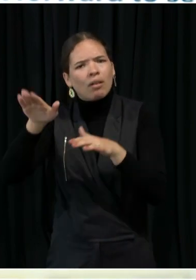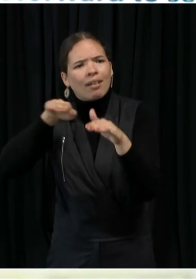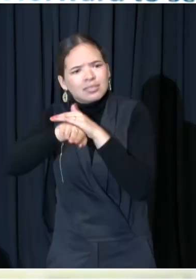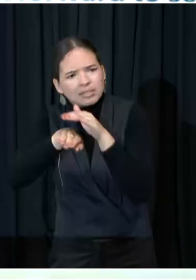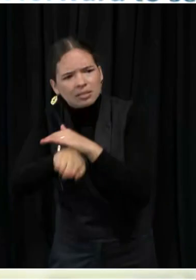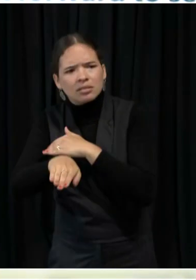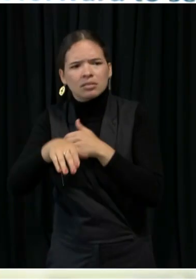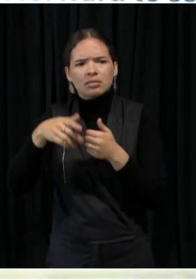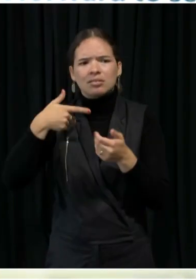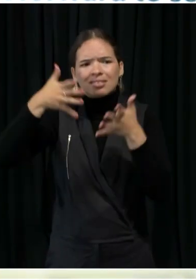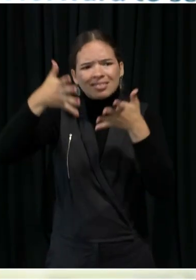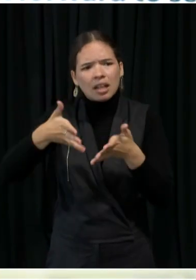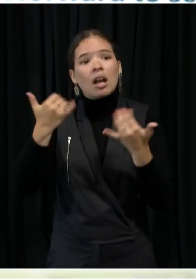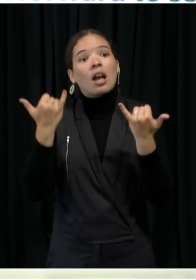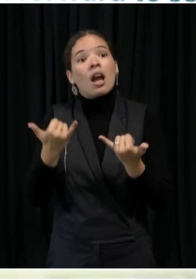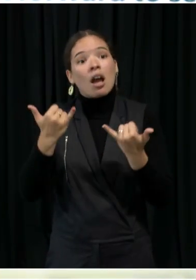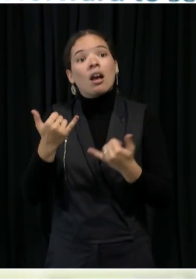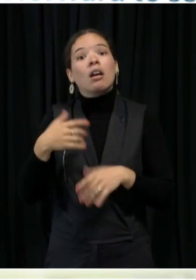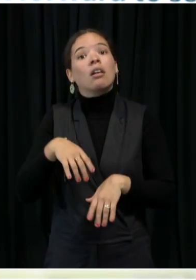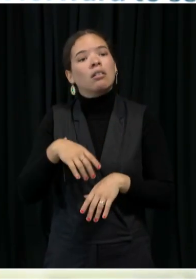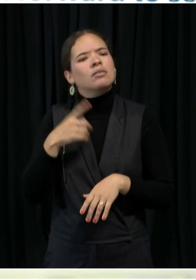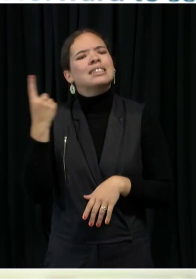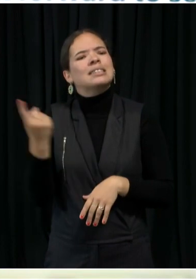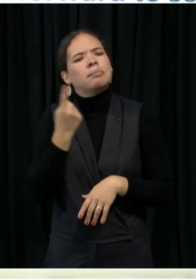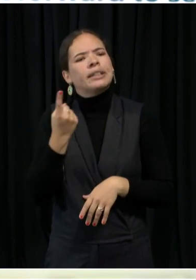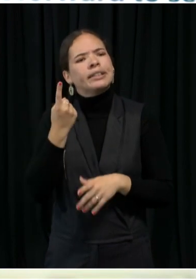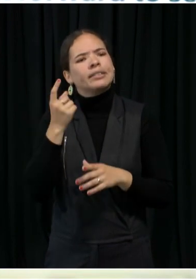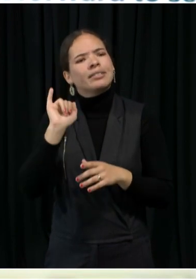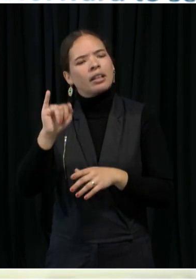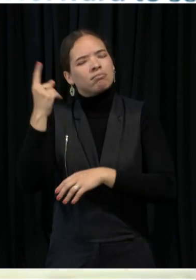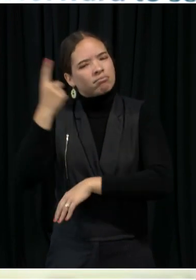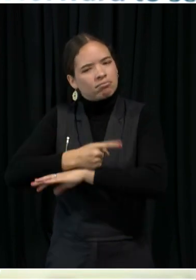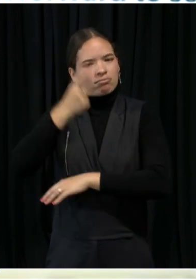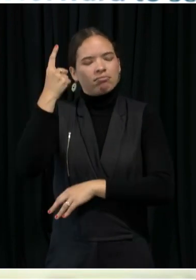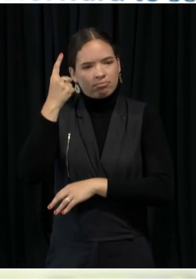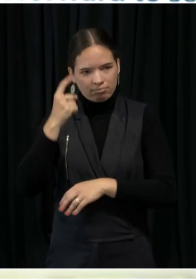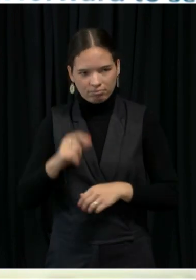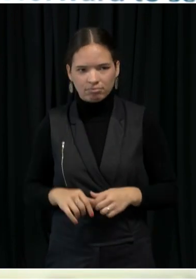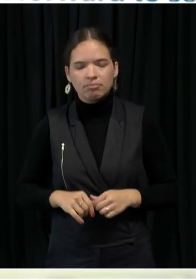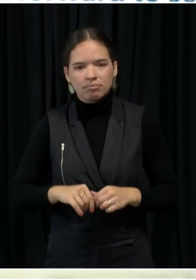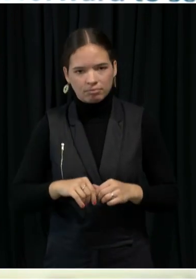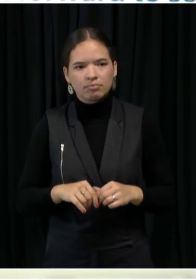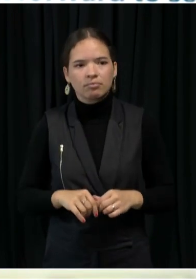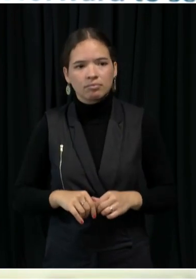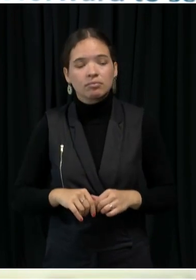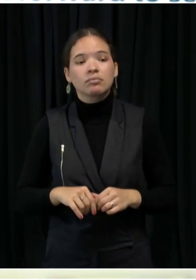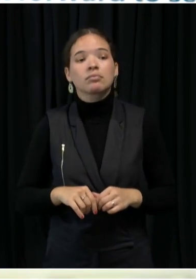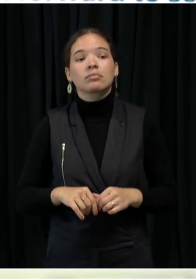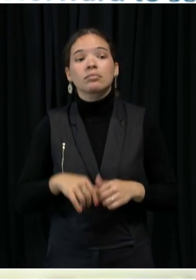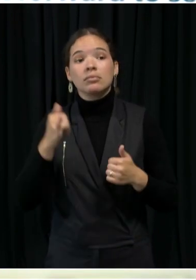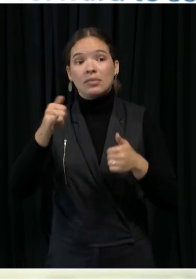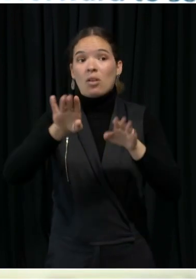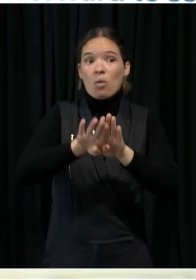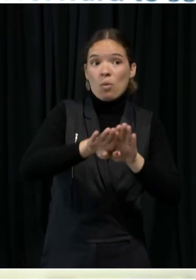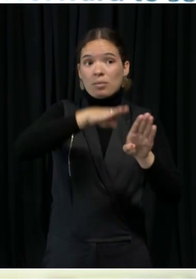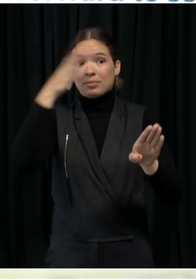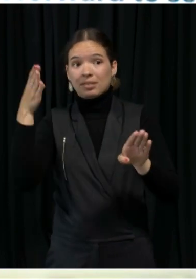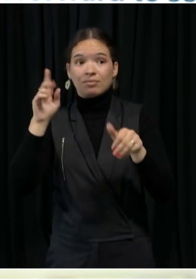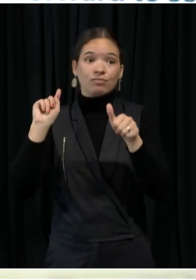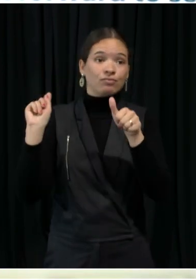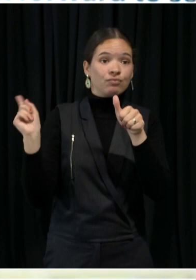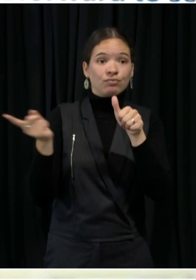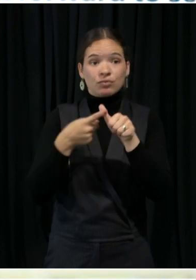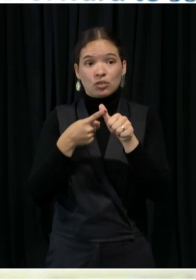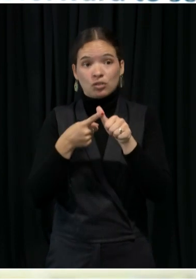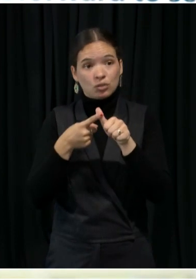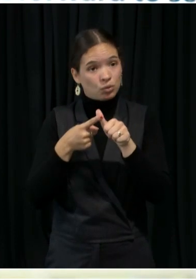and today is the day. This facility will be the urgent care facility in Ward 8 and the first of 2 locations east